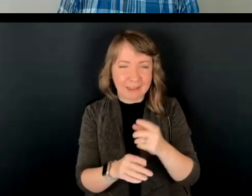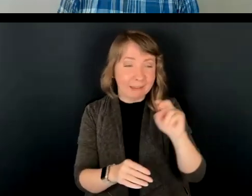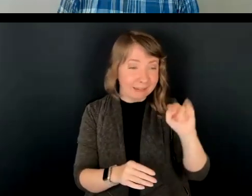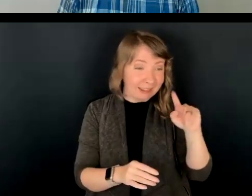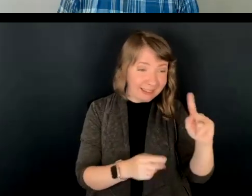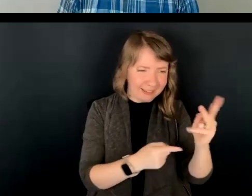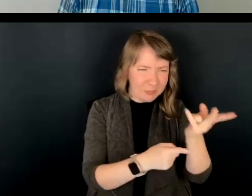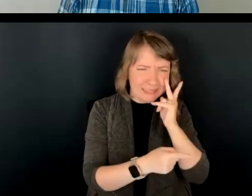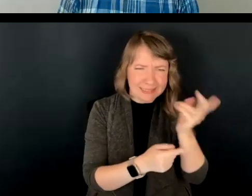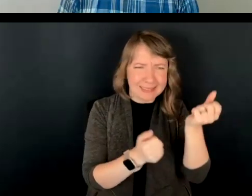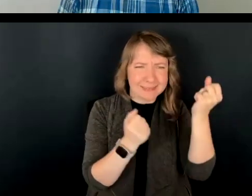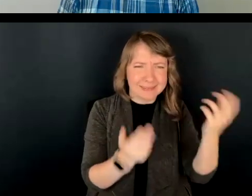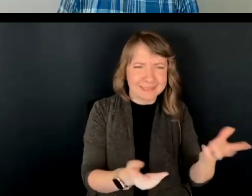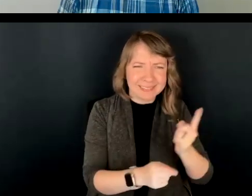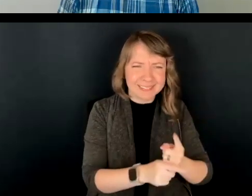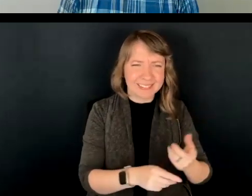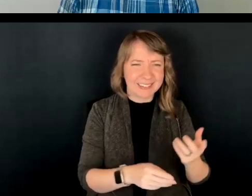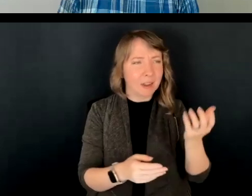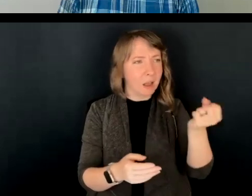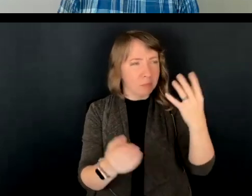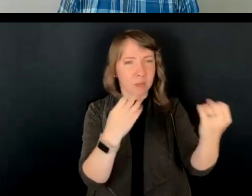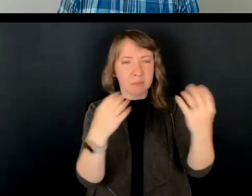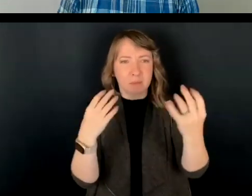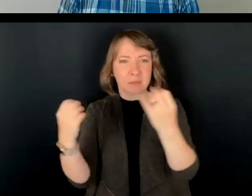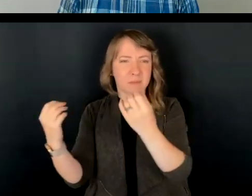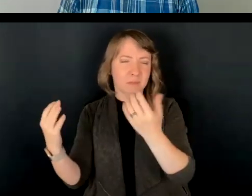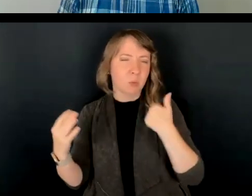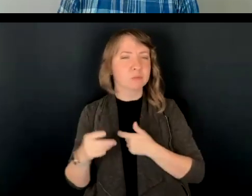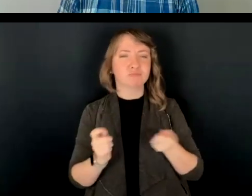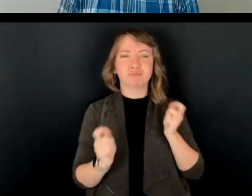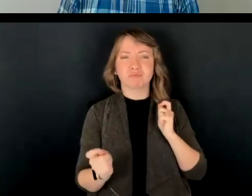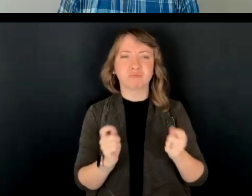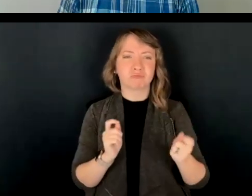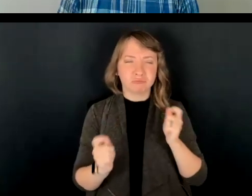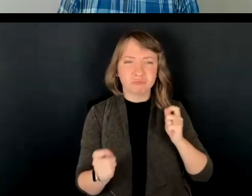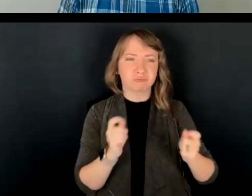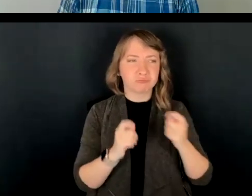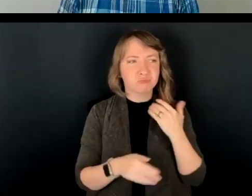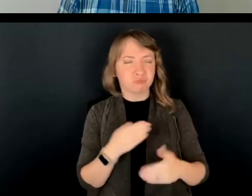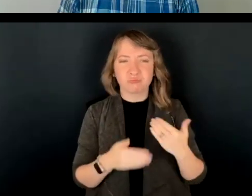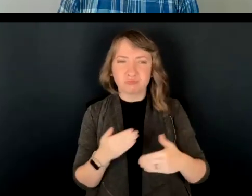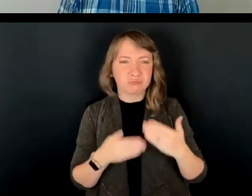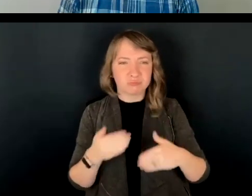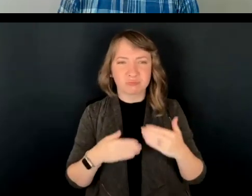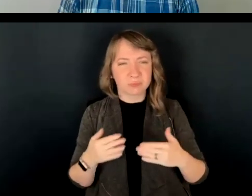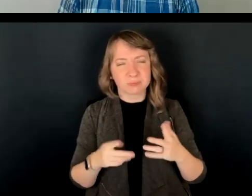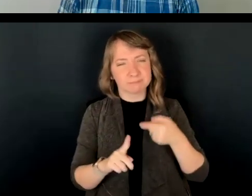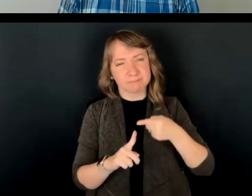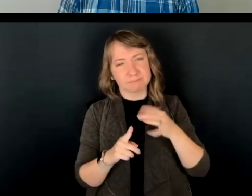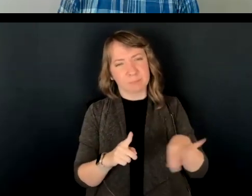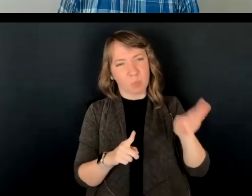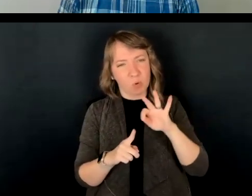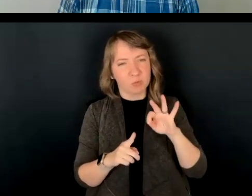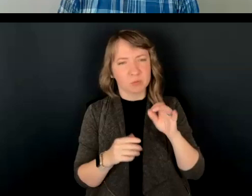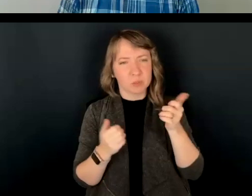And we adjust, and we keep the ball rolling. So that's just the big thing, is always trying to keep the eye on the prize